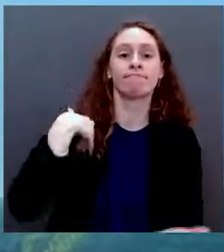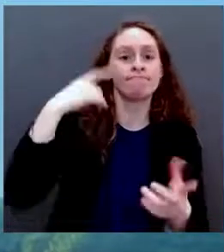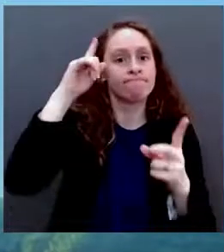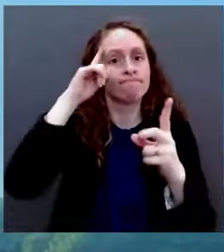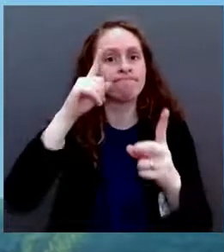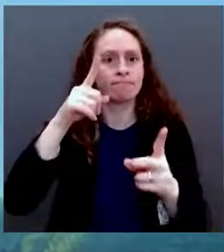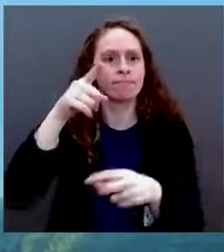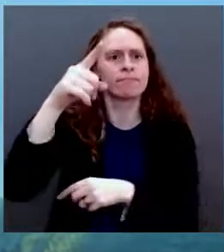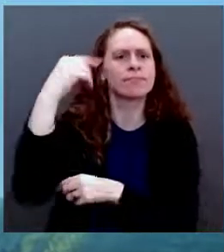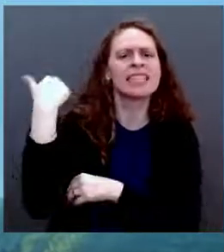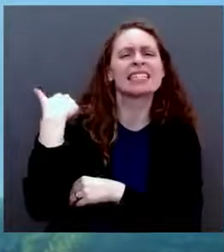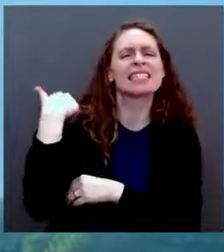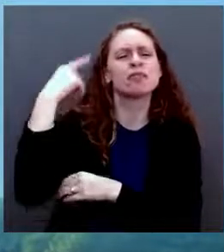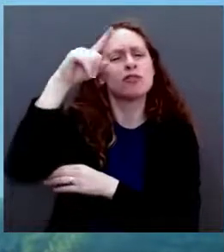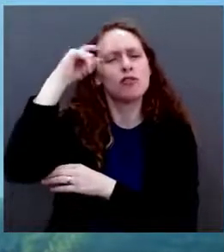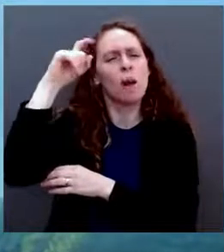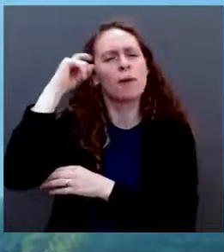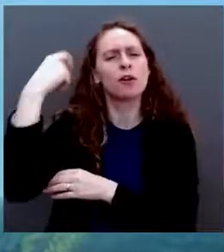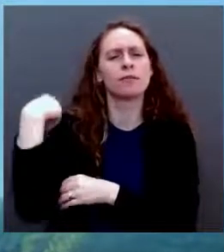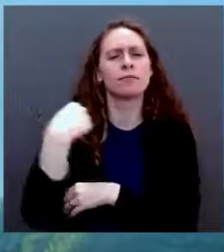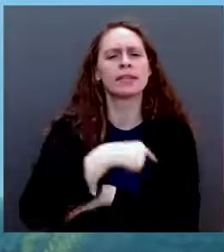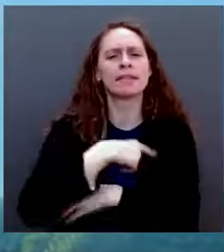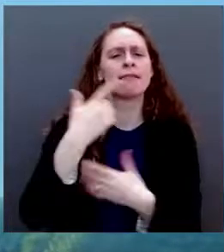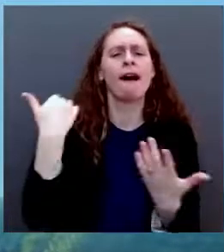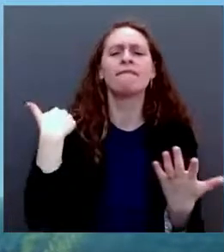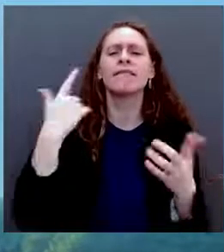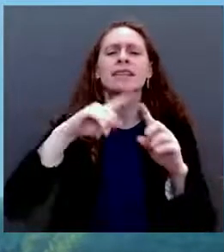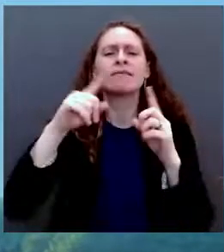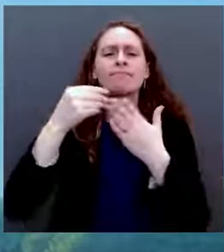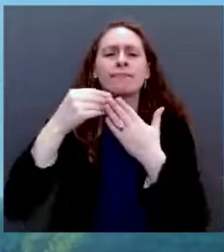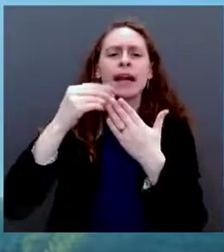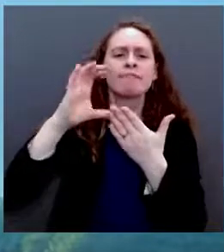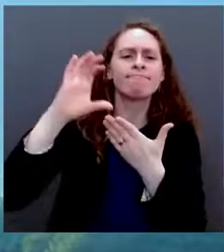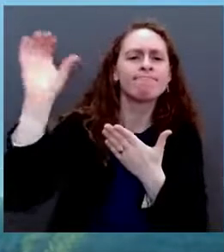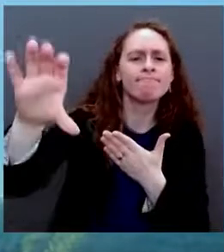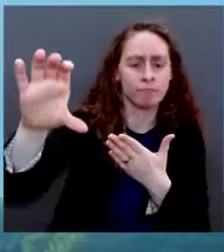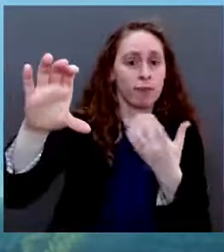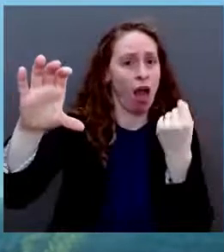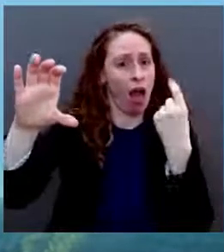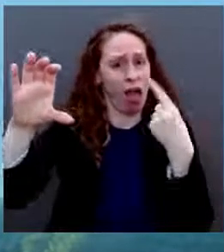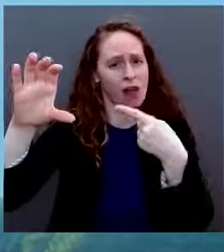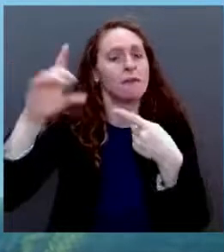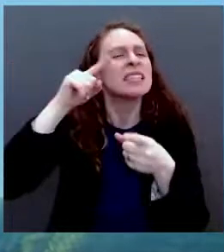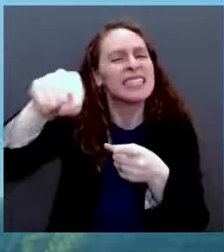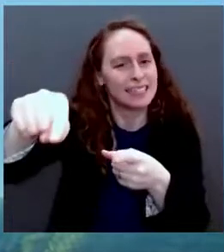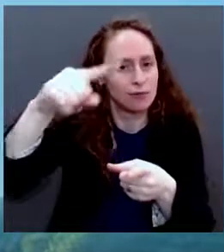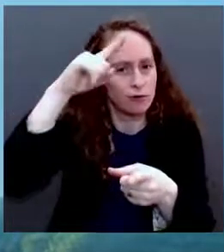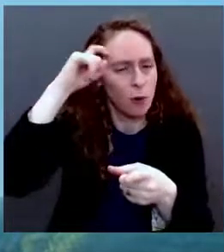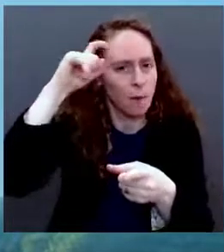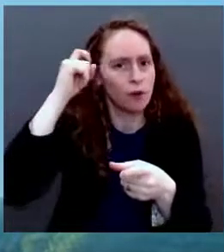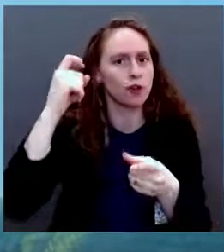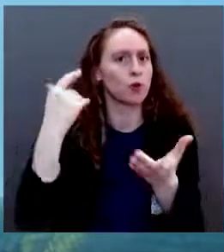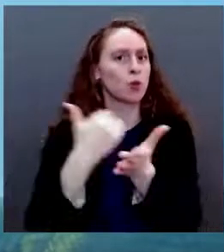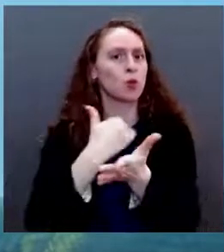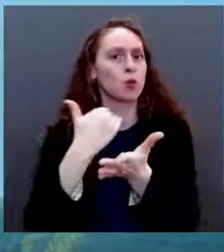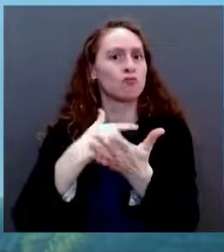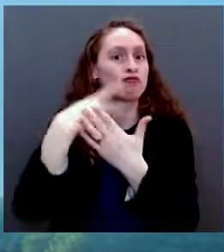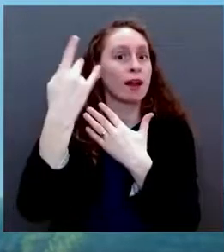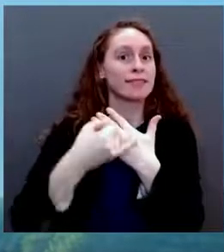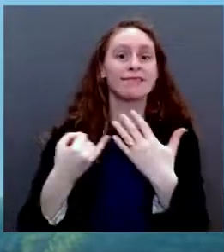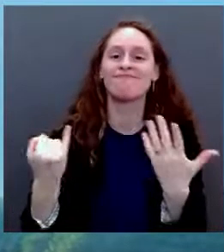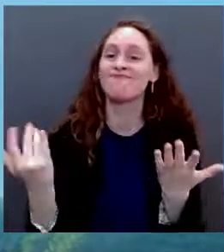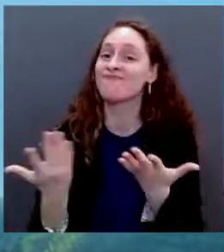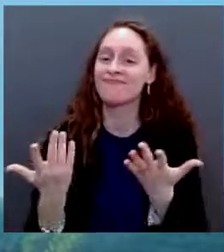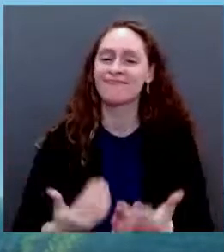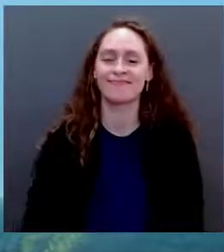the infant stage. Our phase 1 goal, as I indicated, is 15 projects. Additional $275